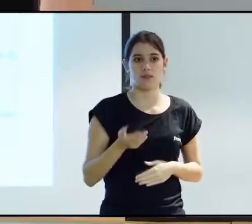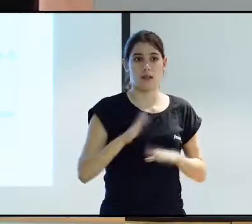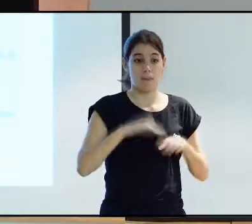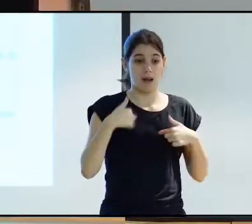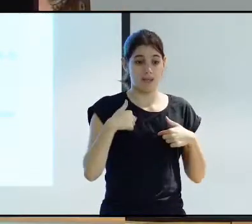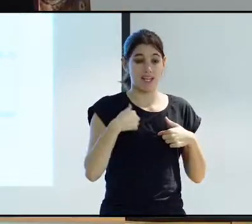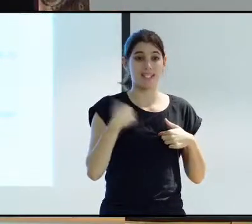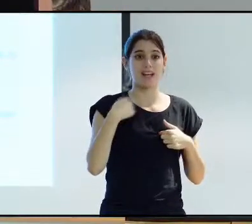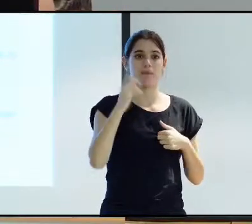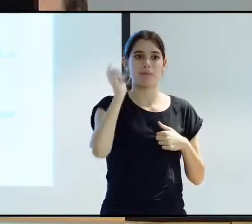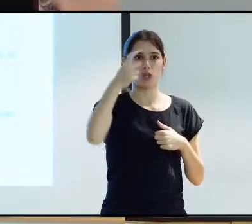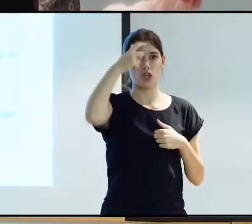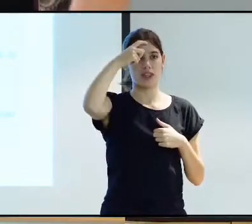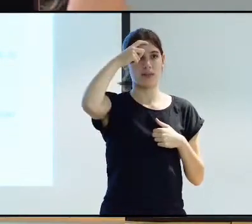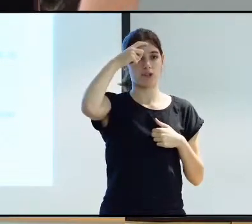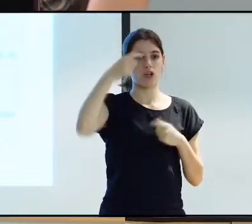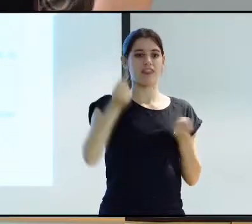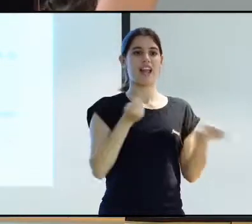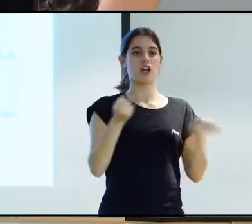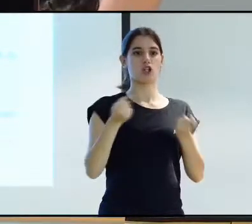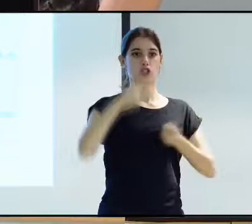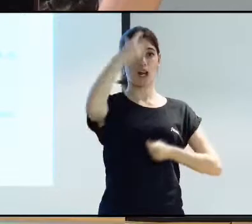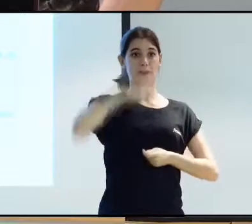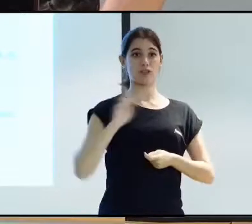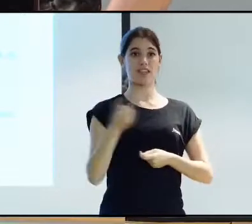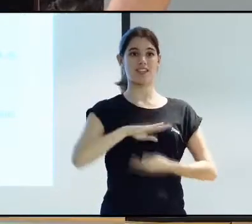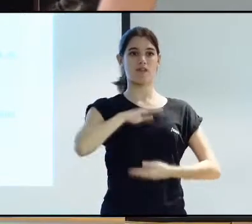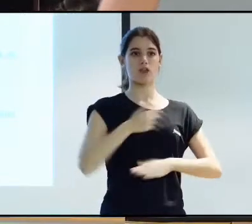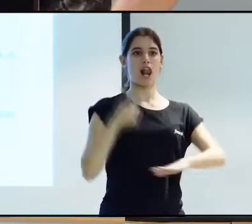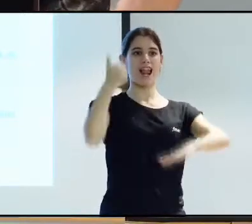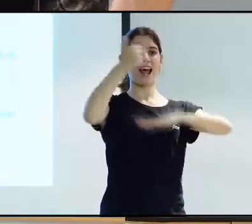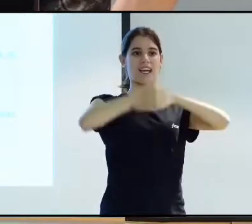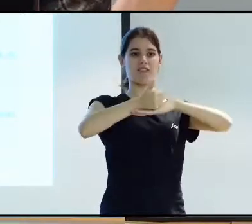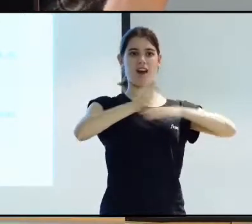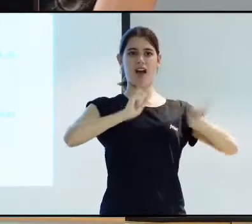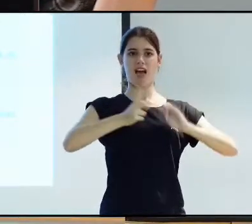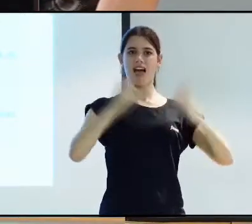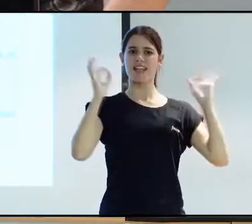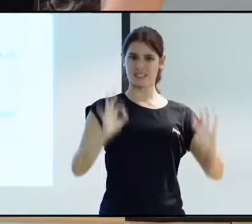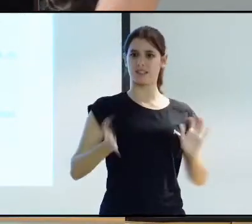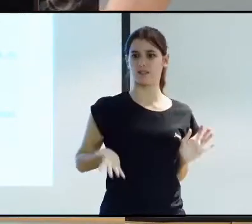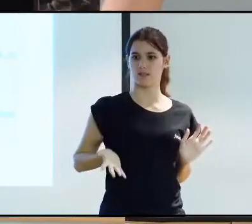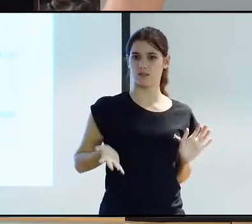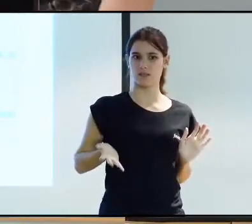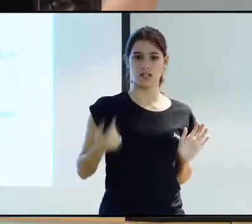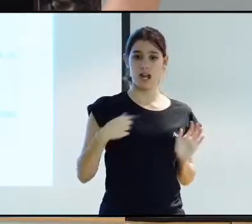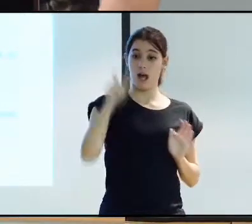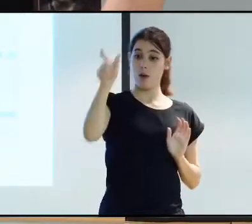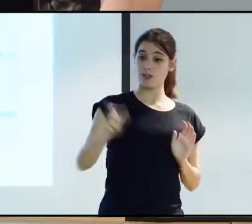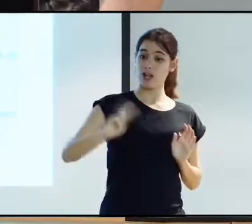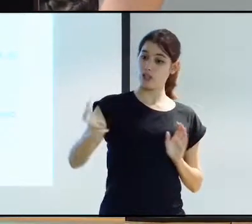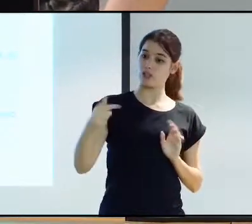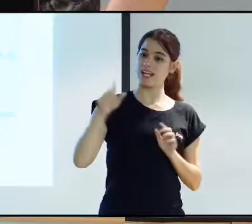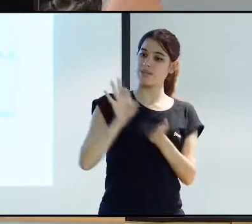working for, let me stress, for the person with intellectual diversity. And the person